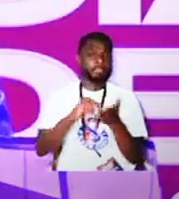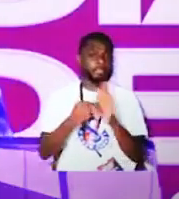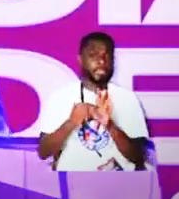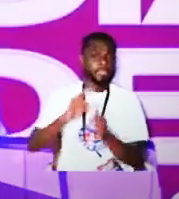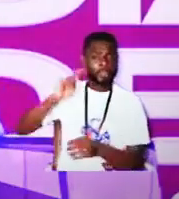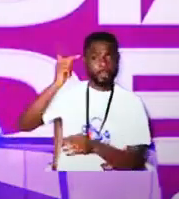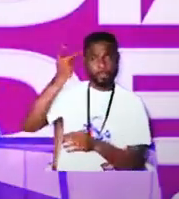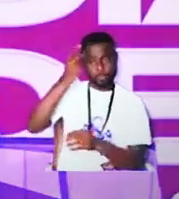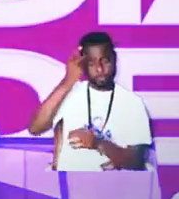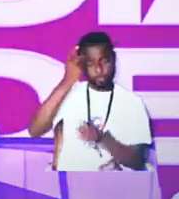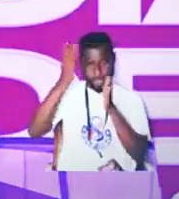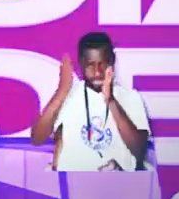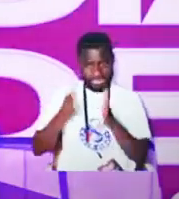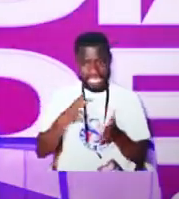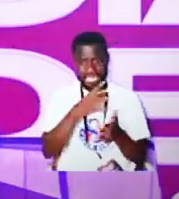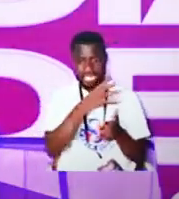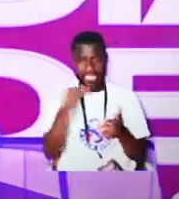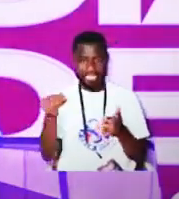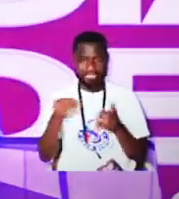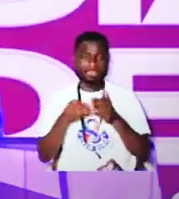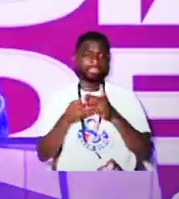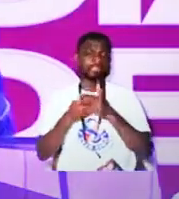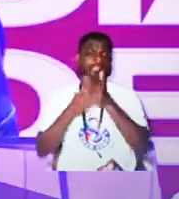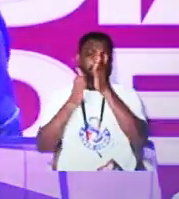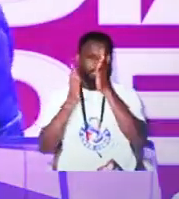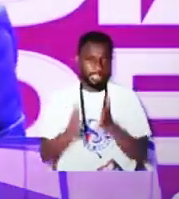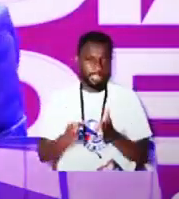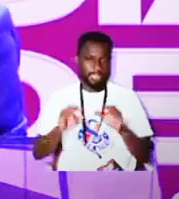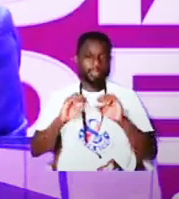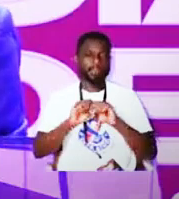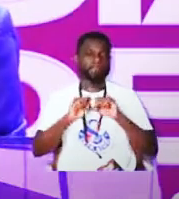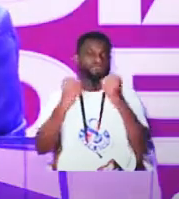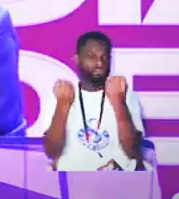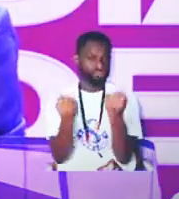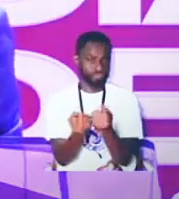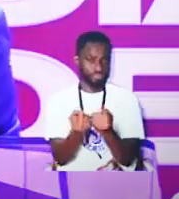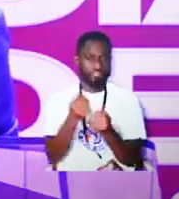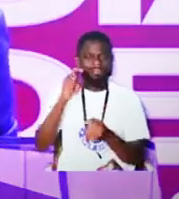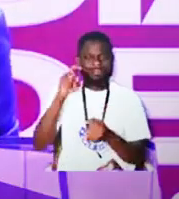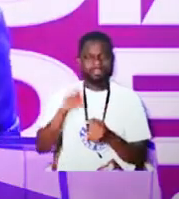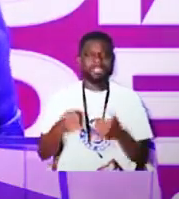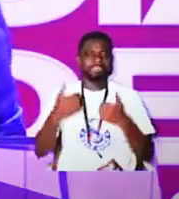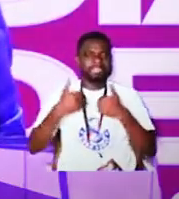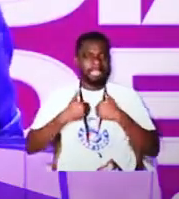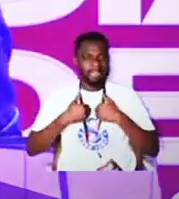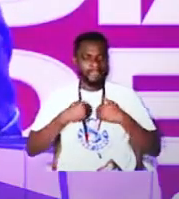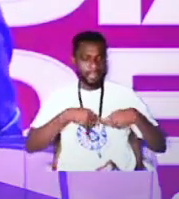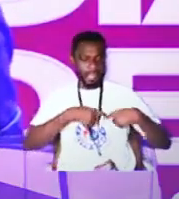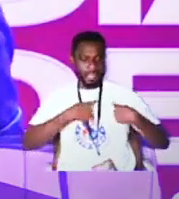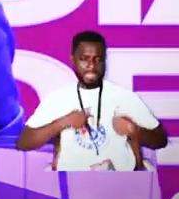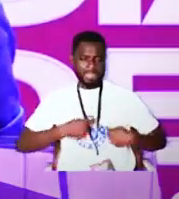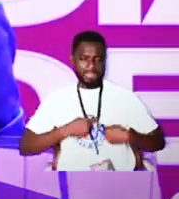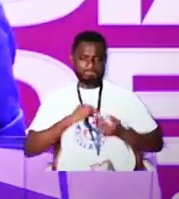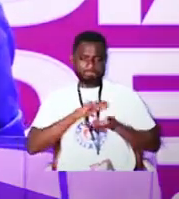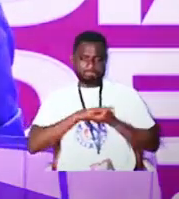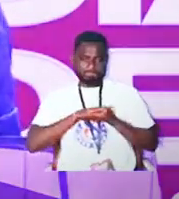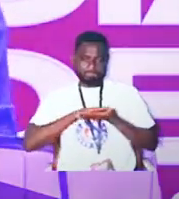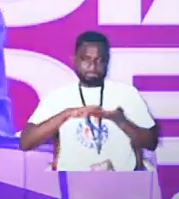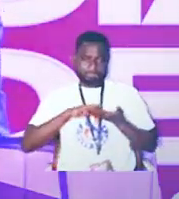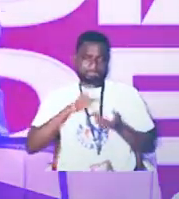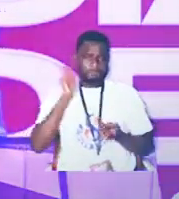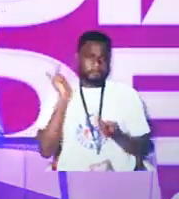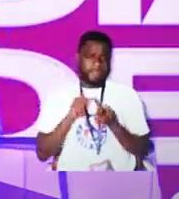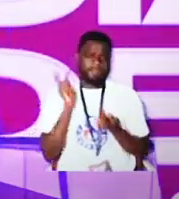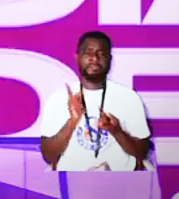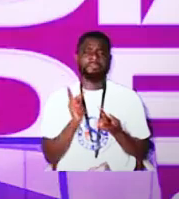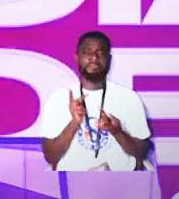and the leader of the society should have integrity of heart, and they